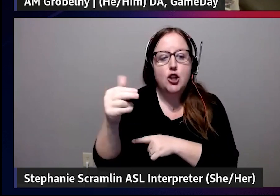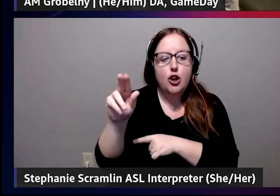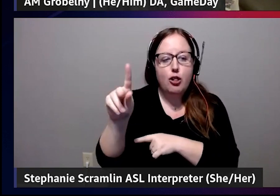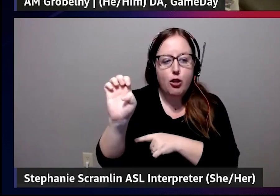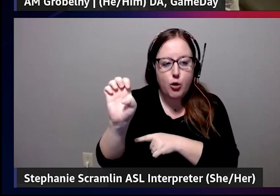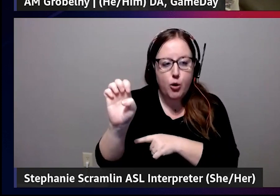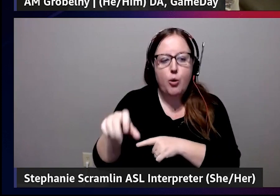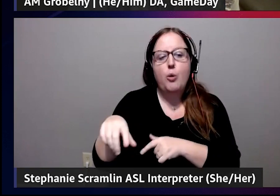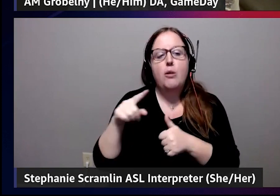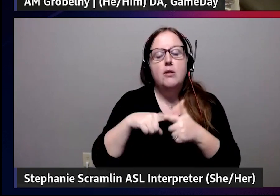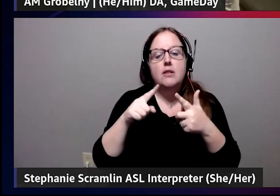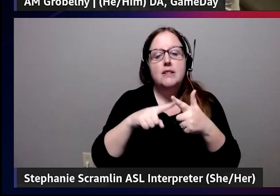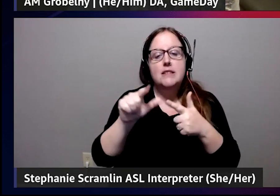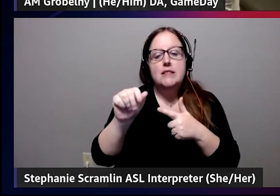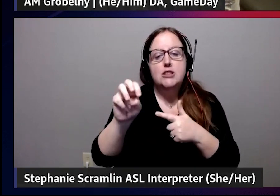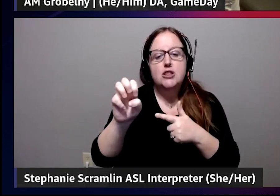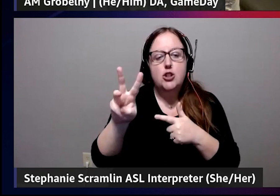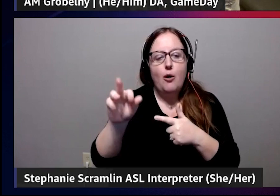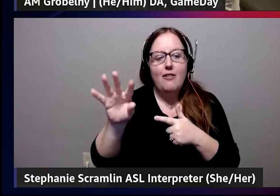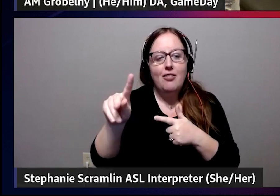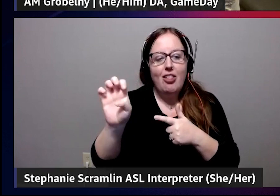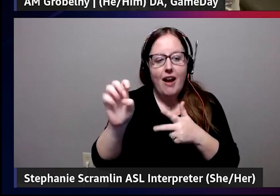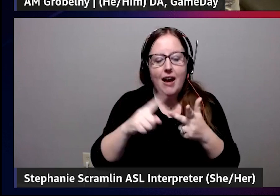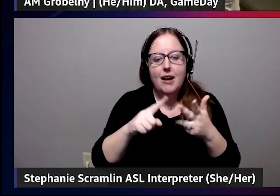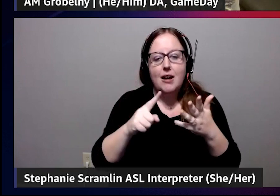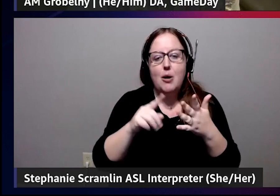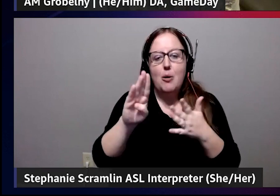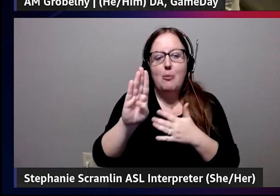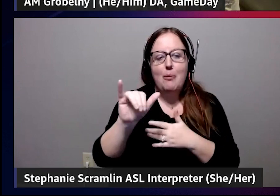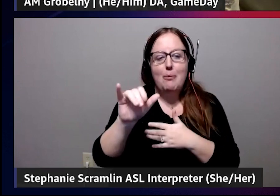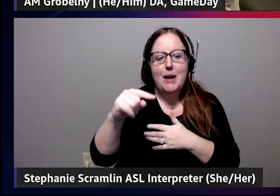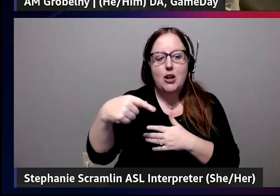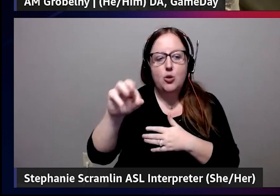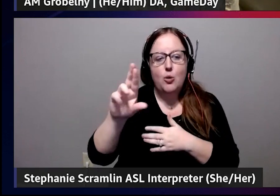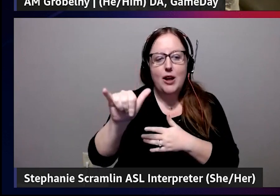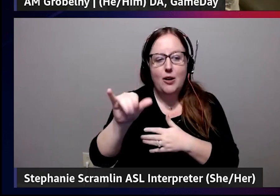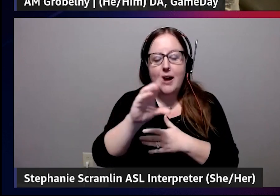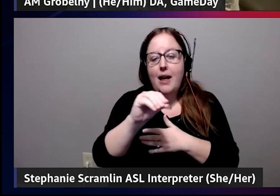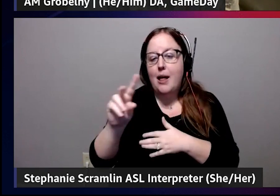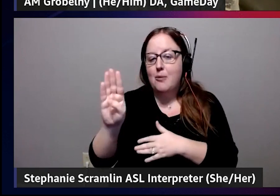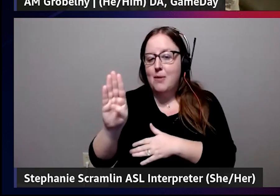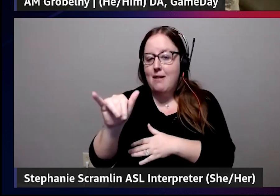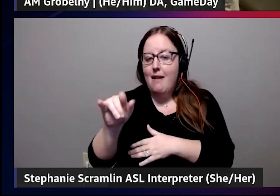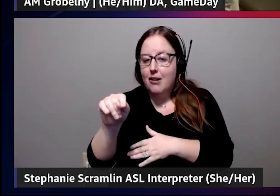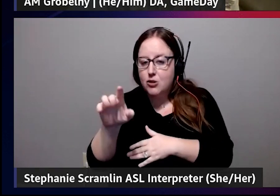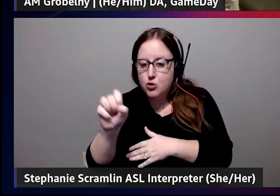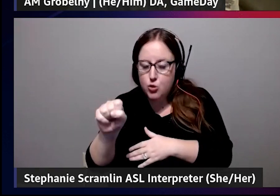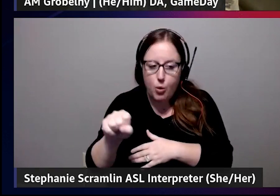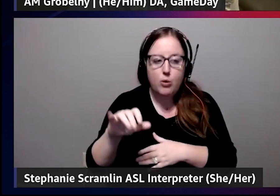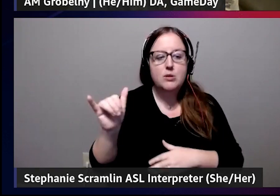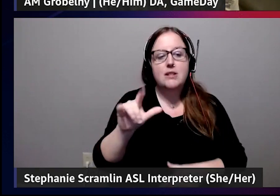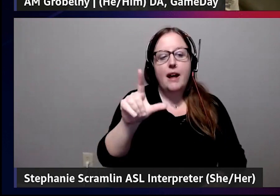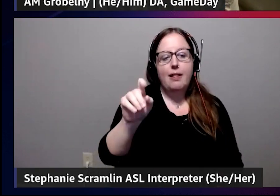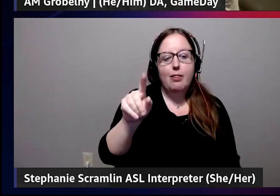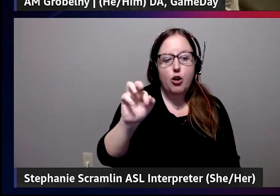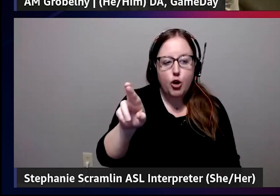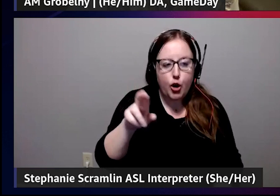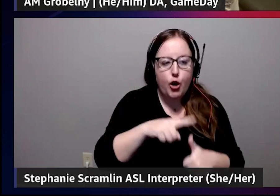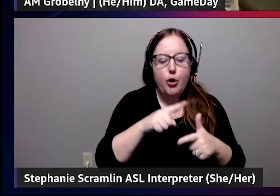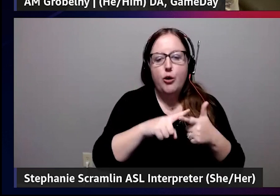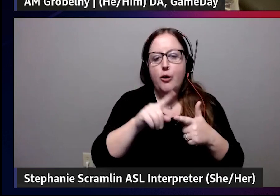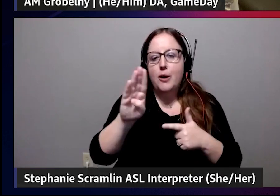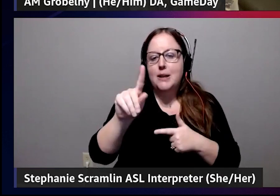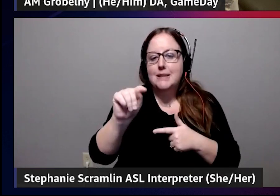Snowflake, BigQuery, and along with BI tools like Looker, Tableau, Power